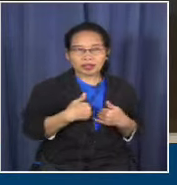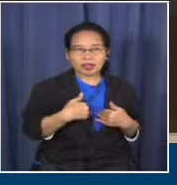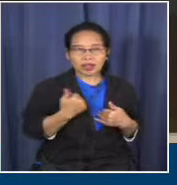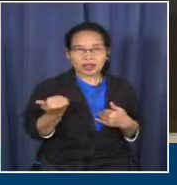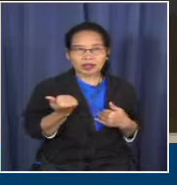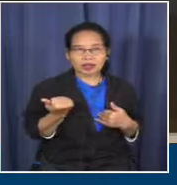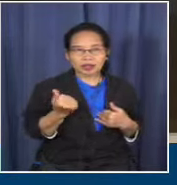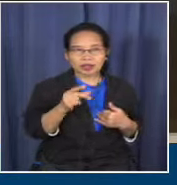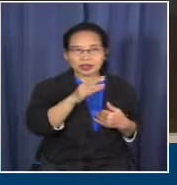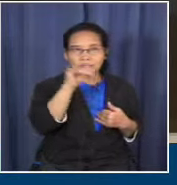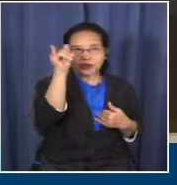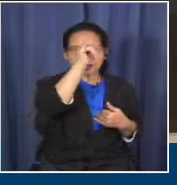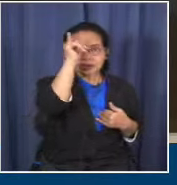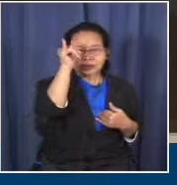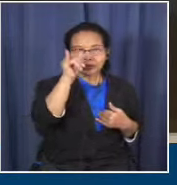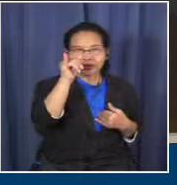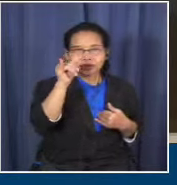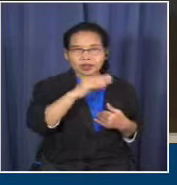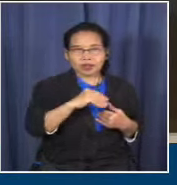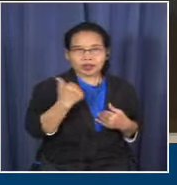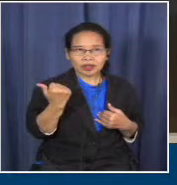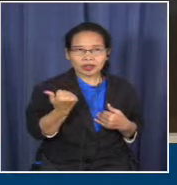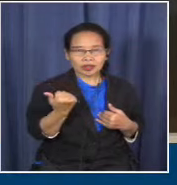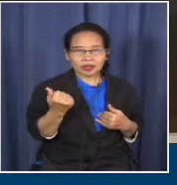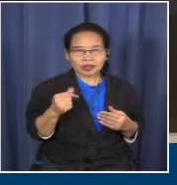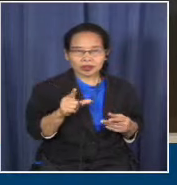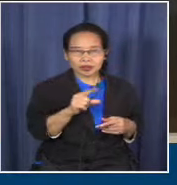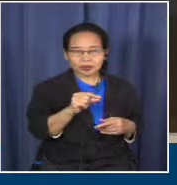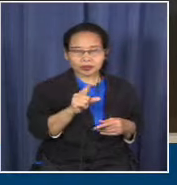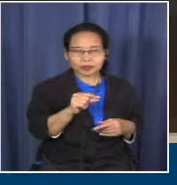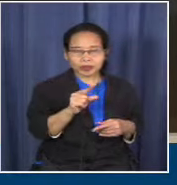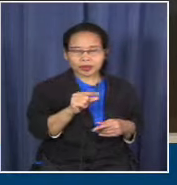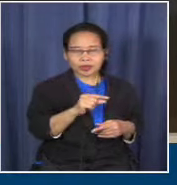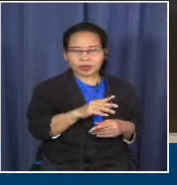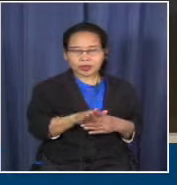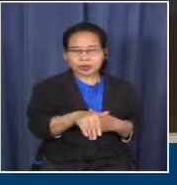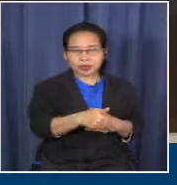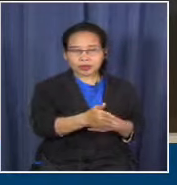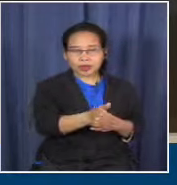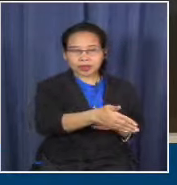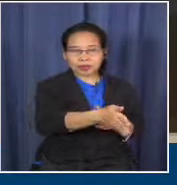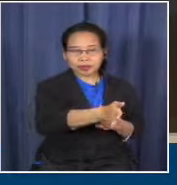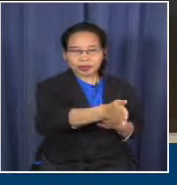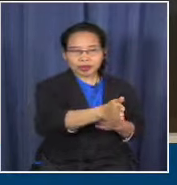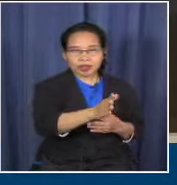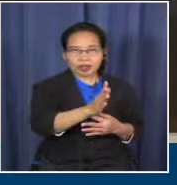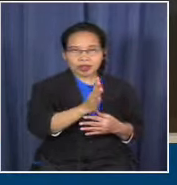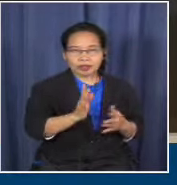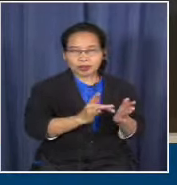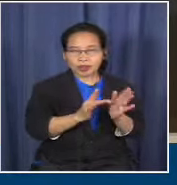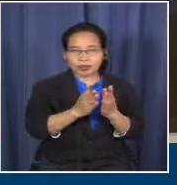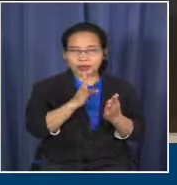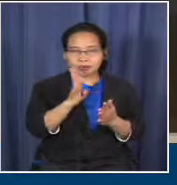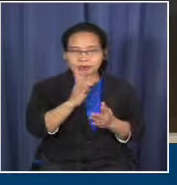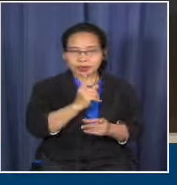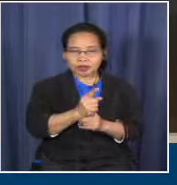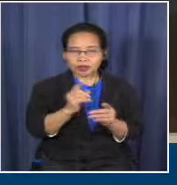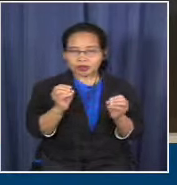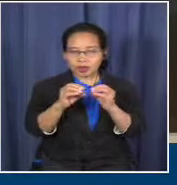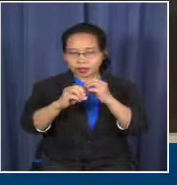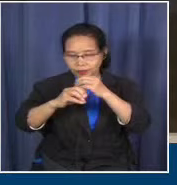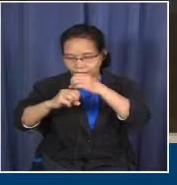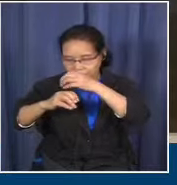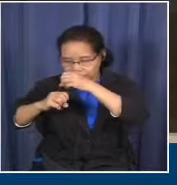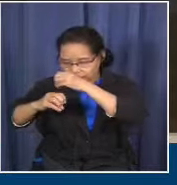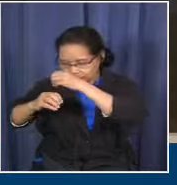another flesh of beasts, another of fishes, and another of birds. The Bible speaks of